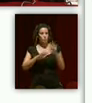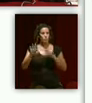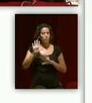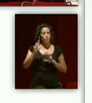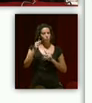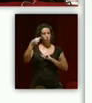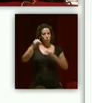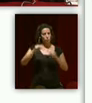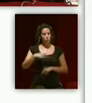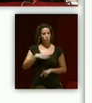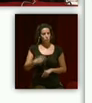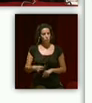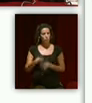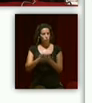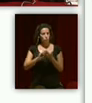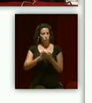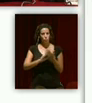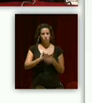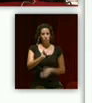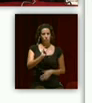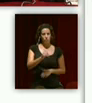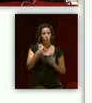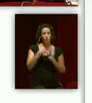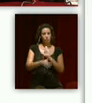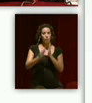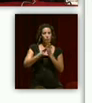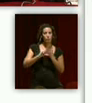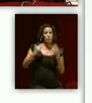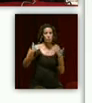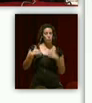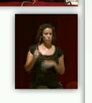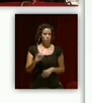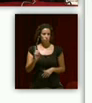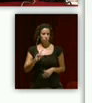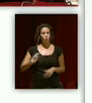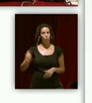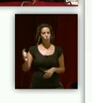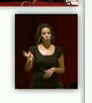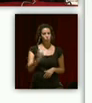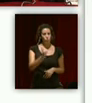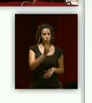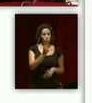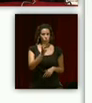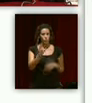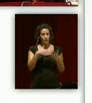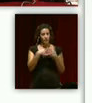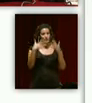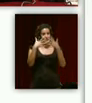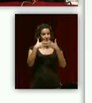or wording. However, these might be solved. It's not like in other